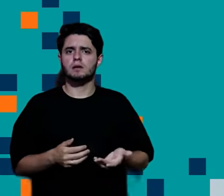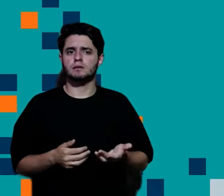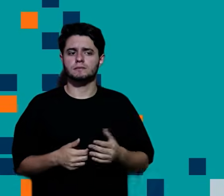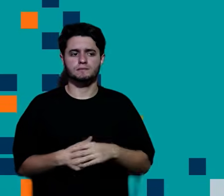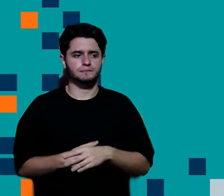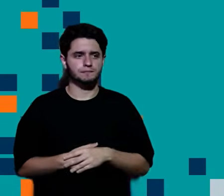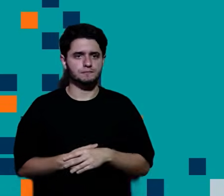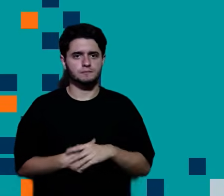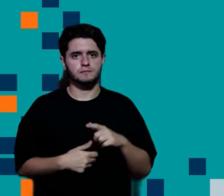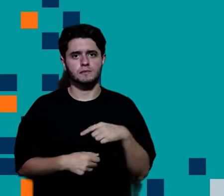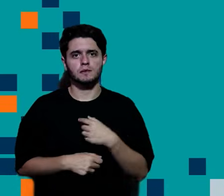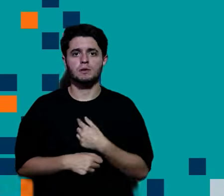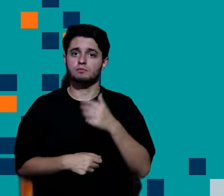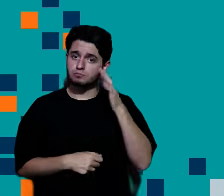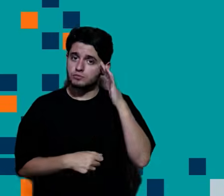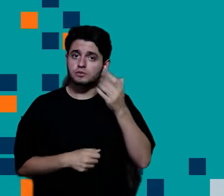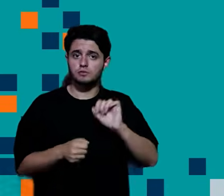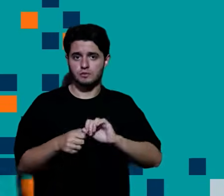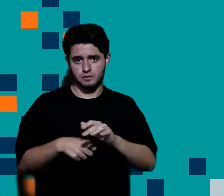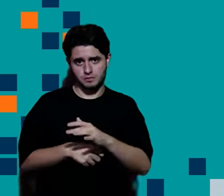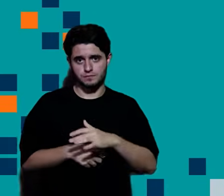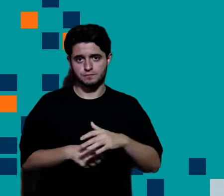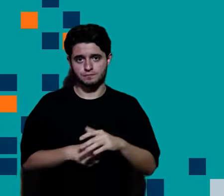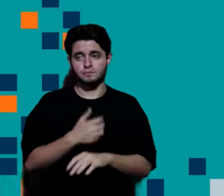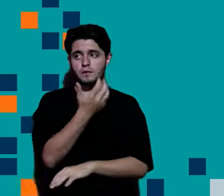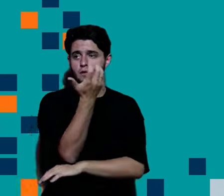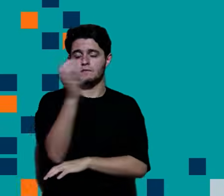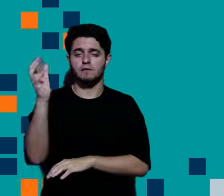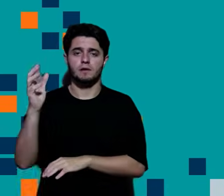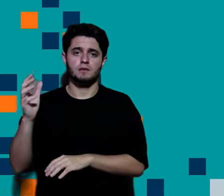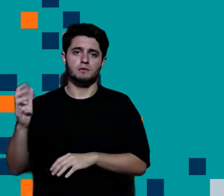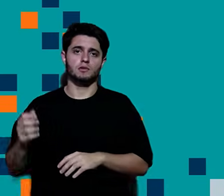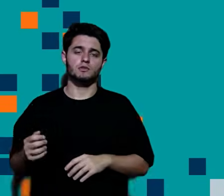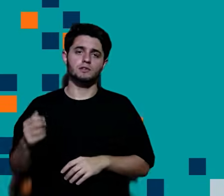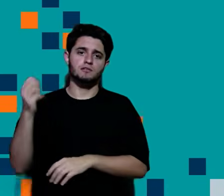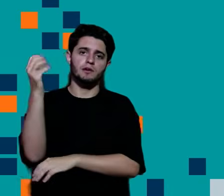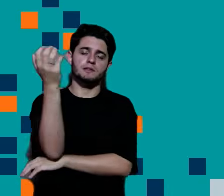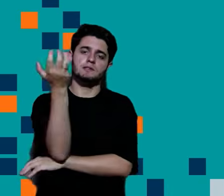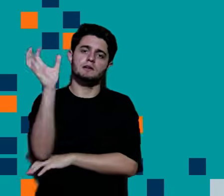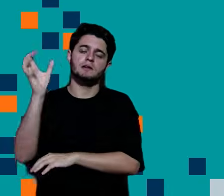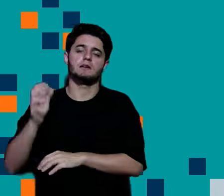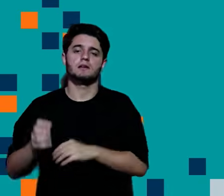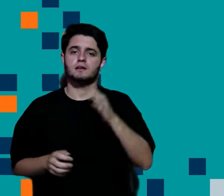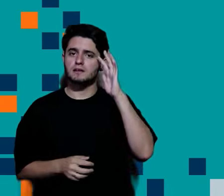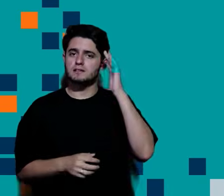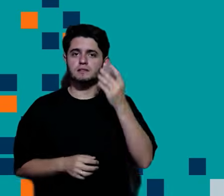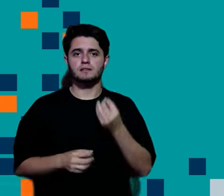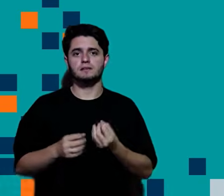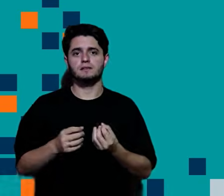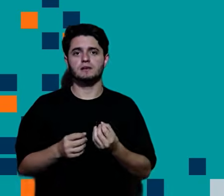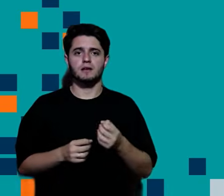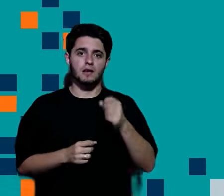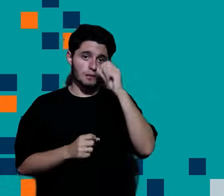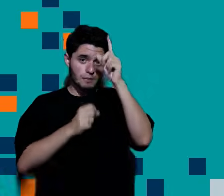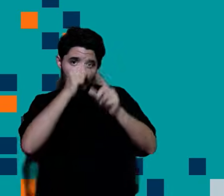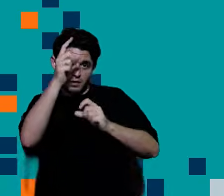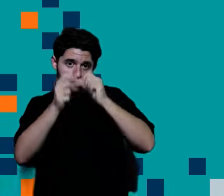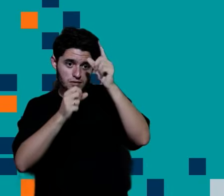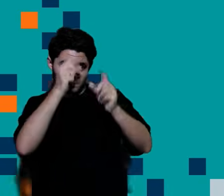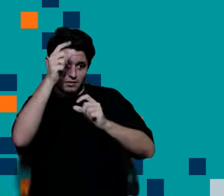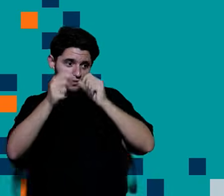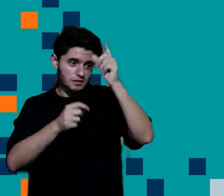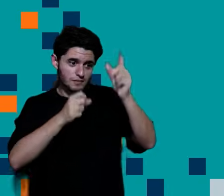choices we decide to make. Environments that have the ability to stimulate memory, creativity, empathy,